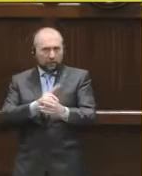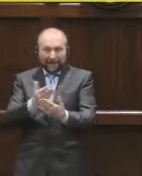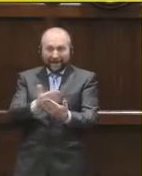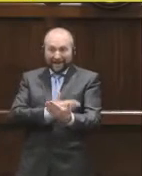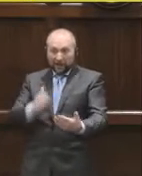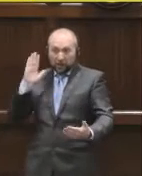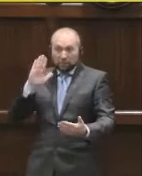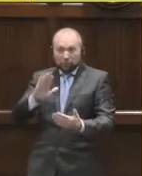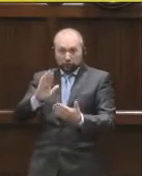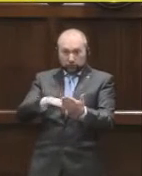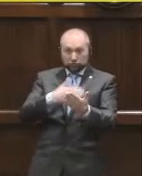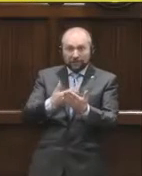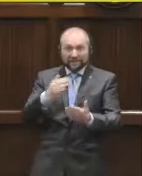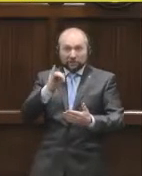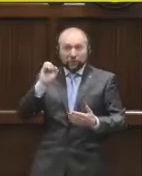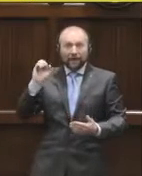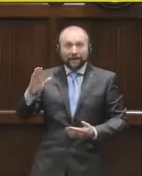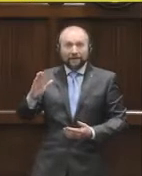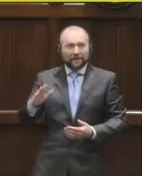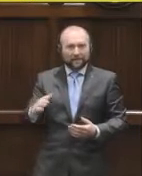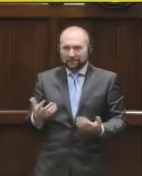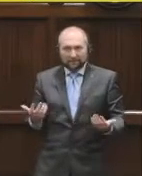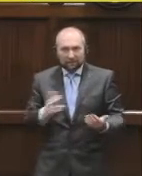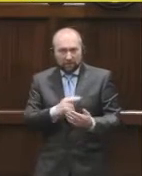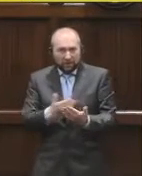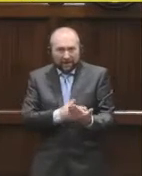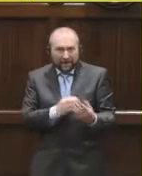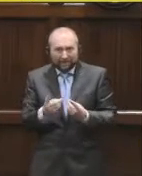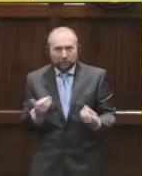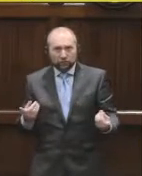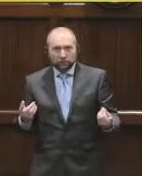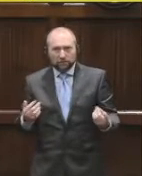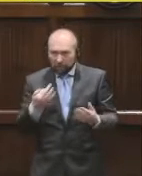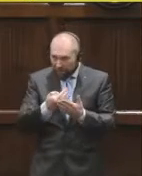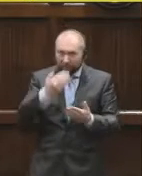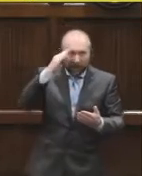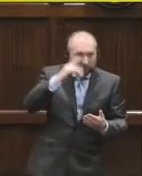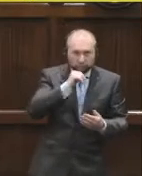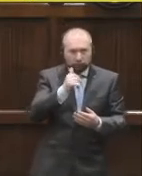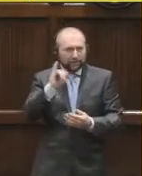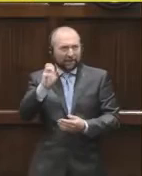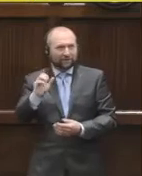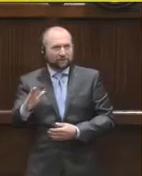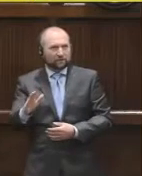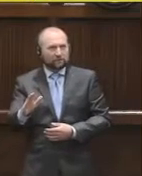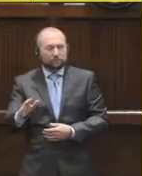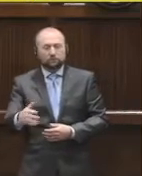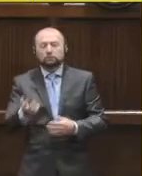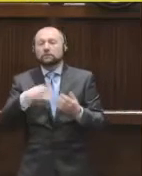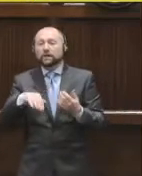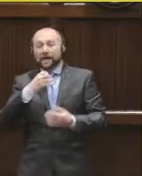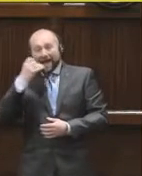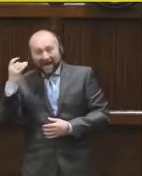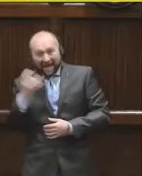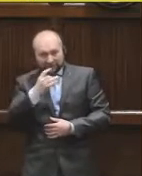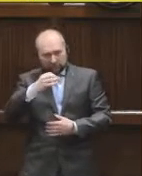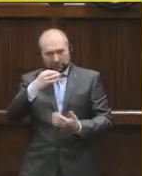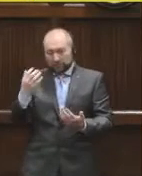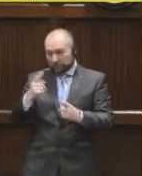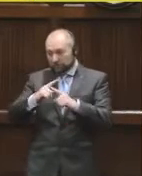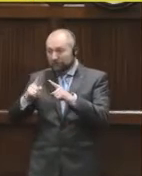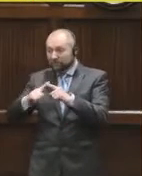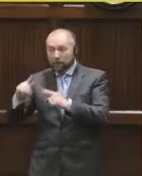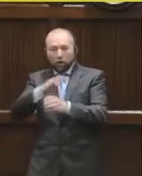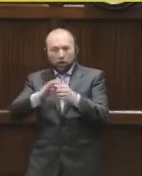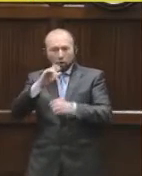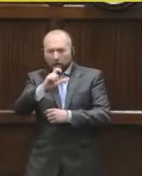Irish but rarely into ISL. The motion calling for the government to recognise ISL has been passed by more than 40 local